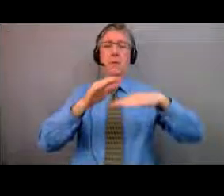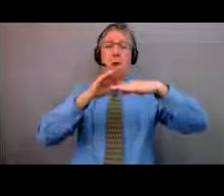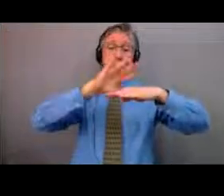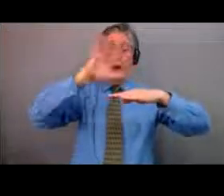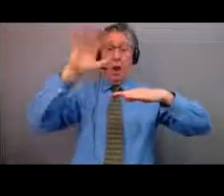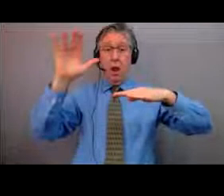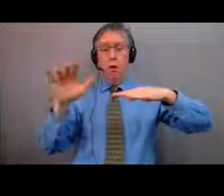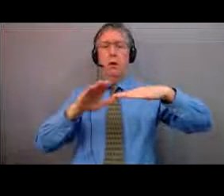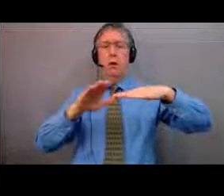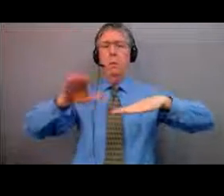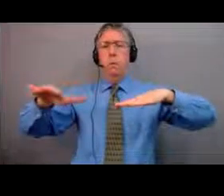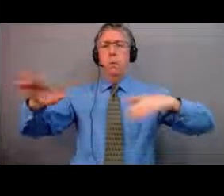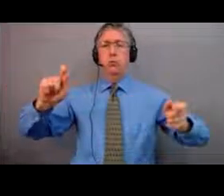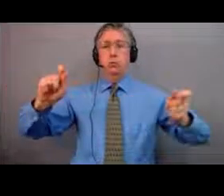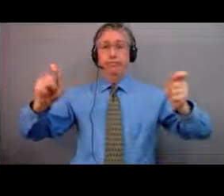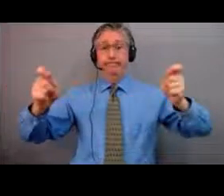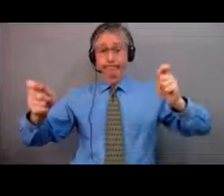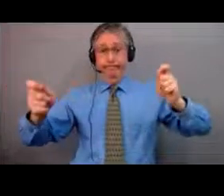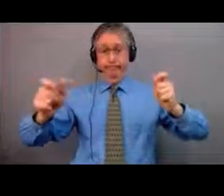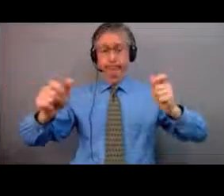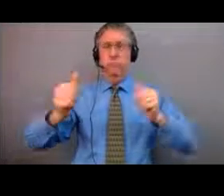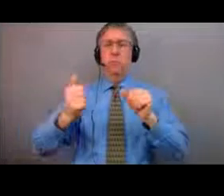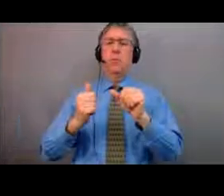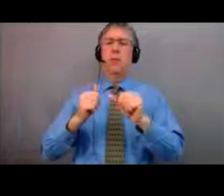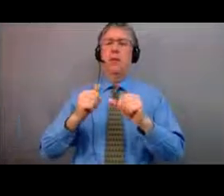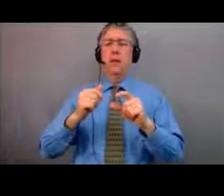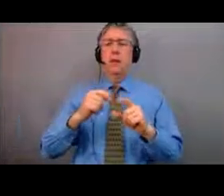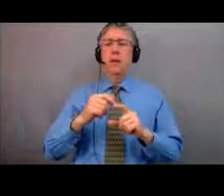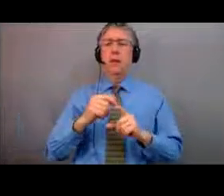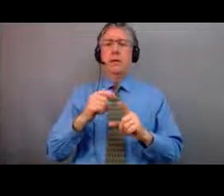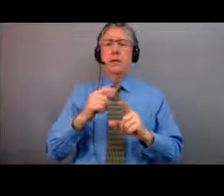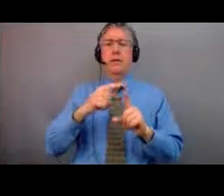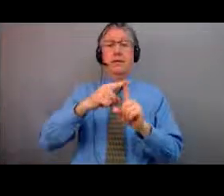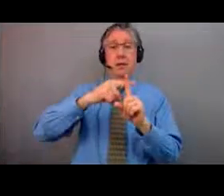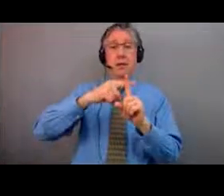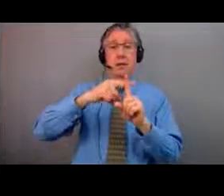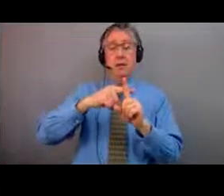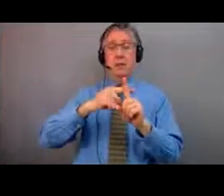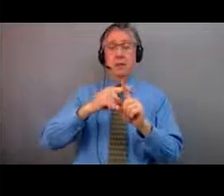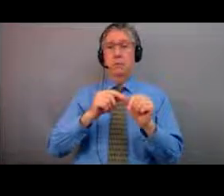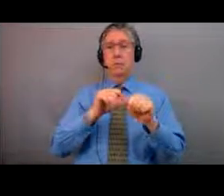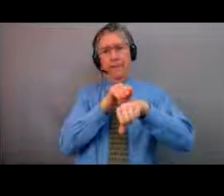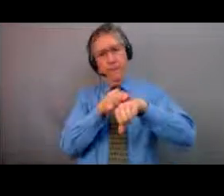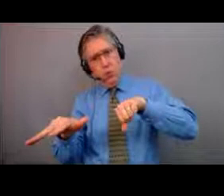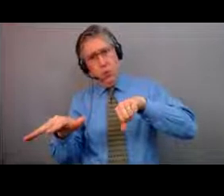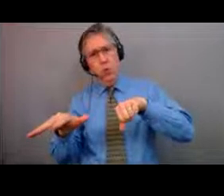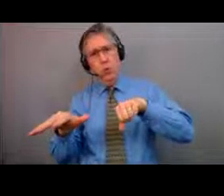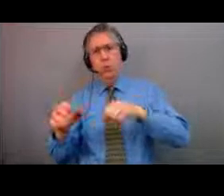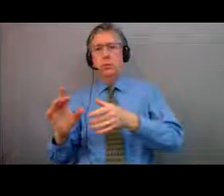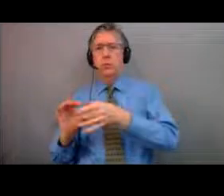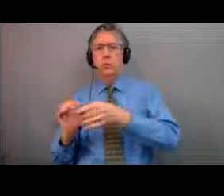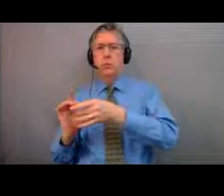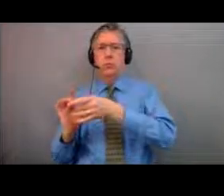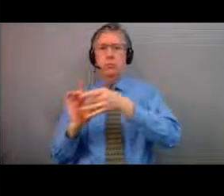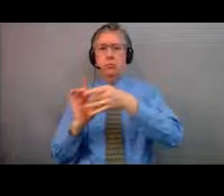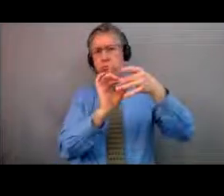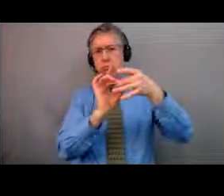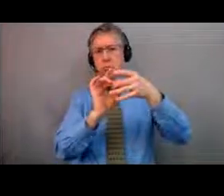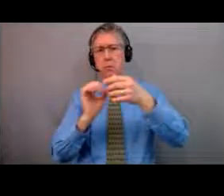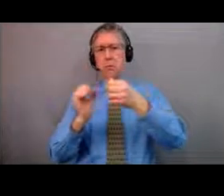changes in the temperatures. There were very strong temperature anomalies in the 2000s,